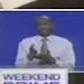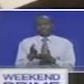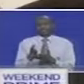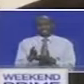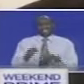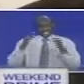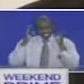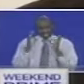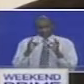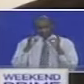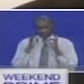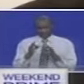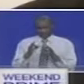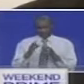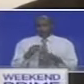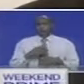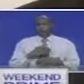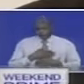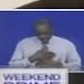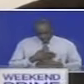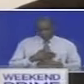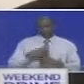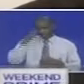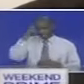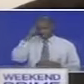if Honorable Wetangula